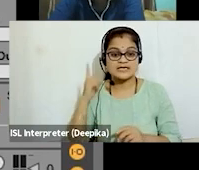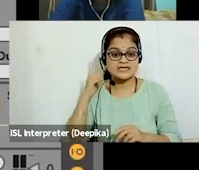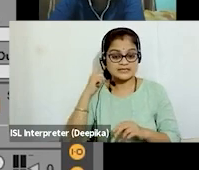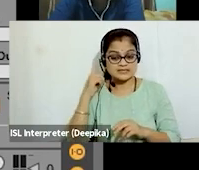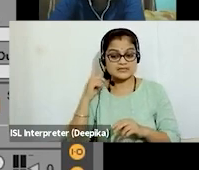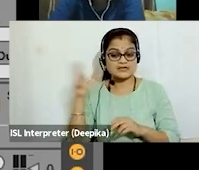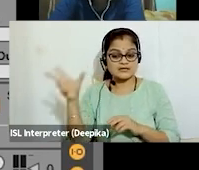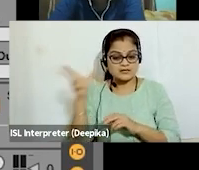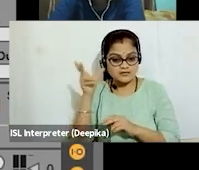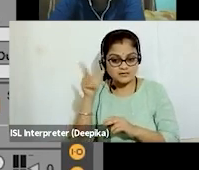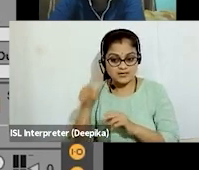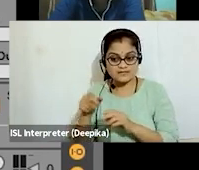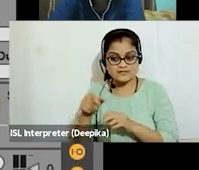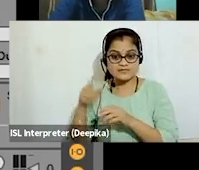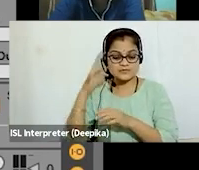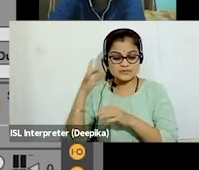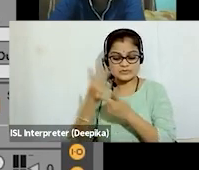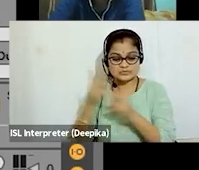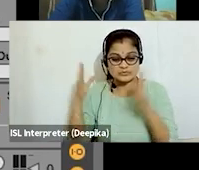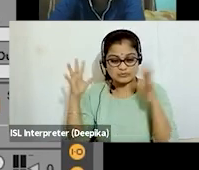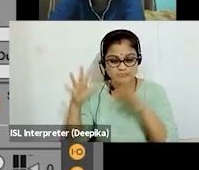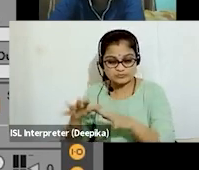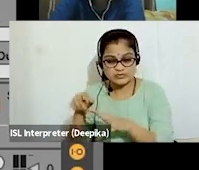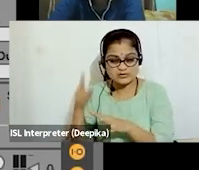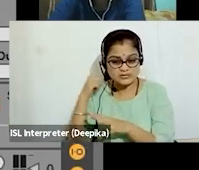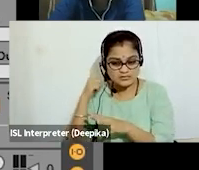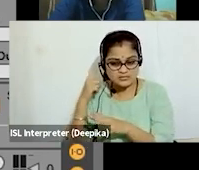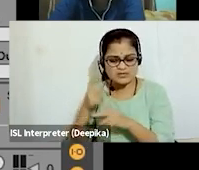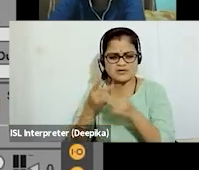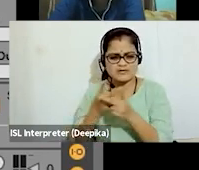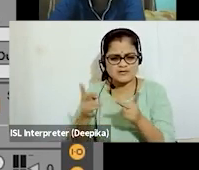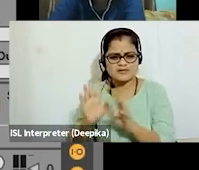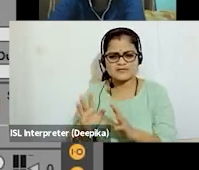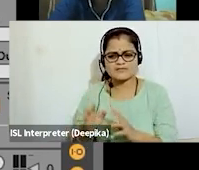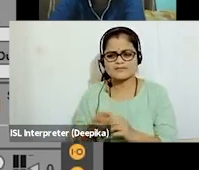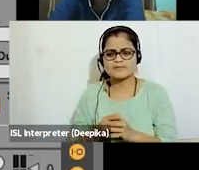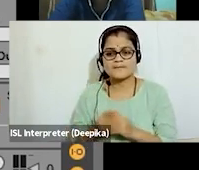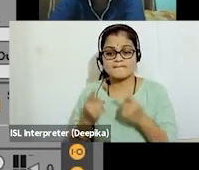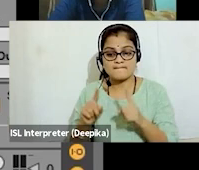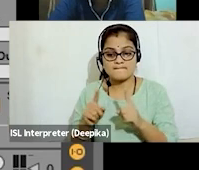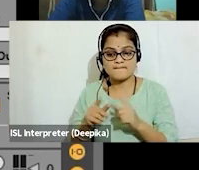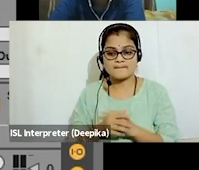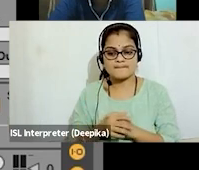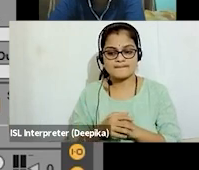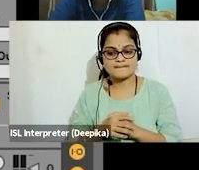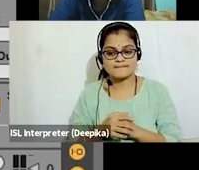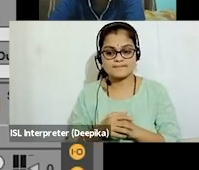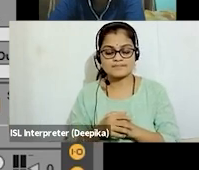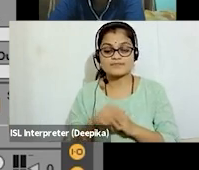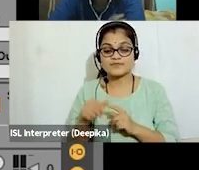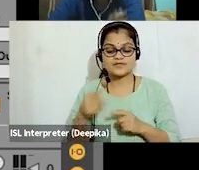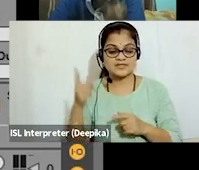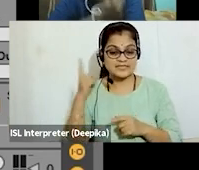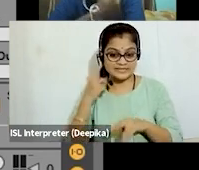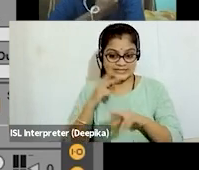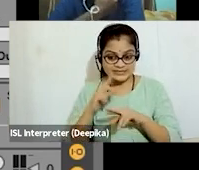can be, especially here, you tune it out like that because you don't want to hear any more of it. But it was interesting to